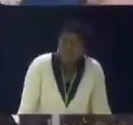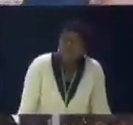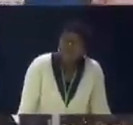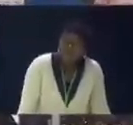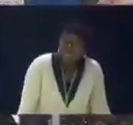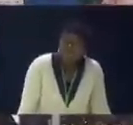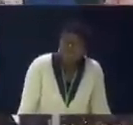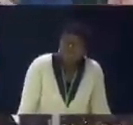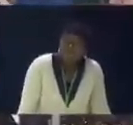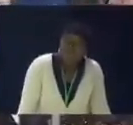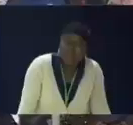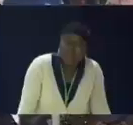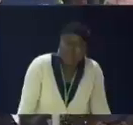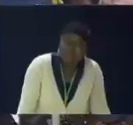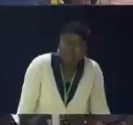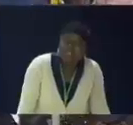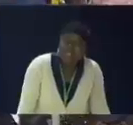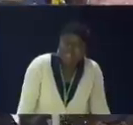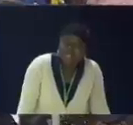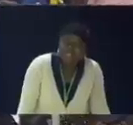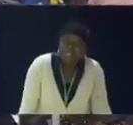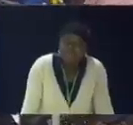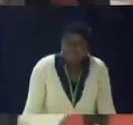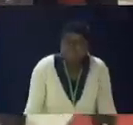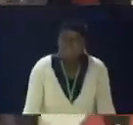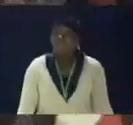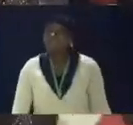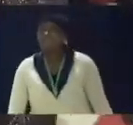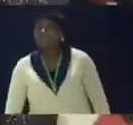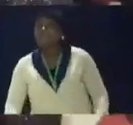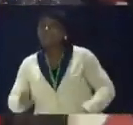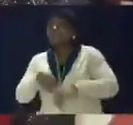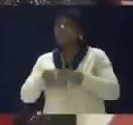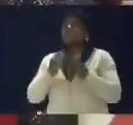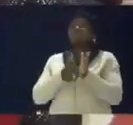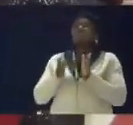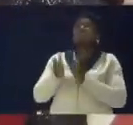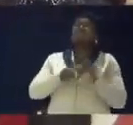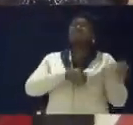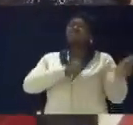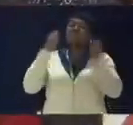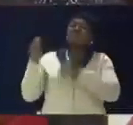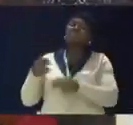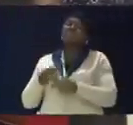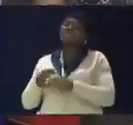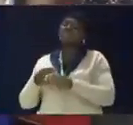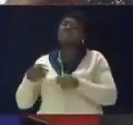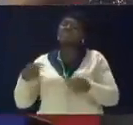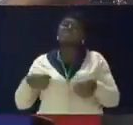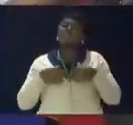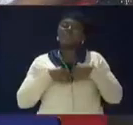In Jesus' mighty name, we have prophesied.